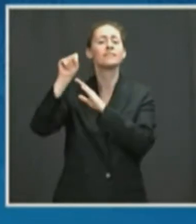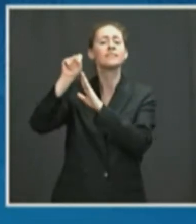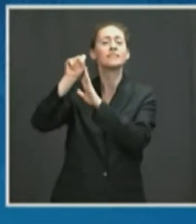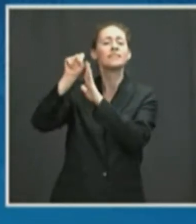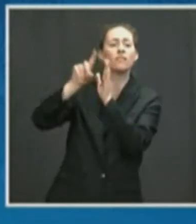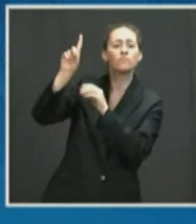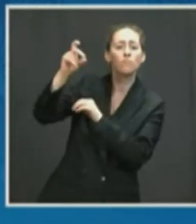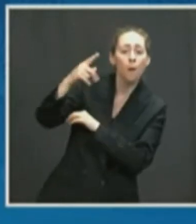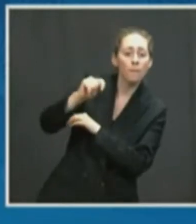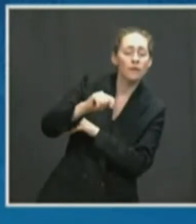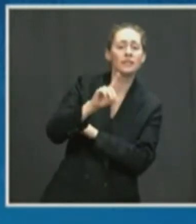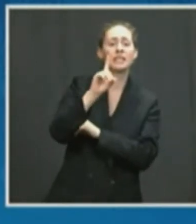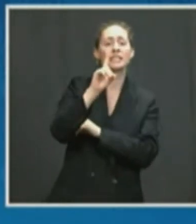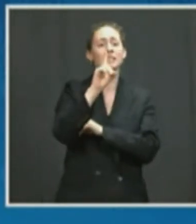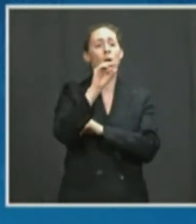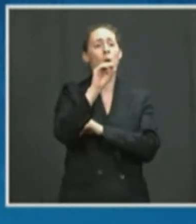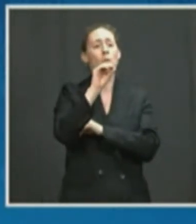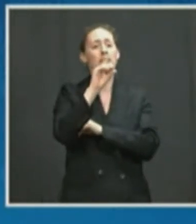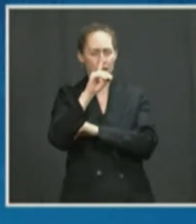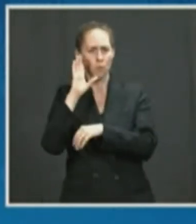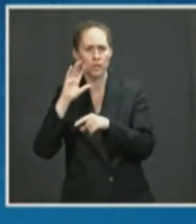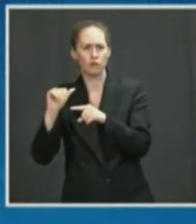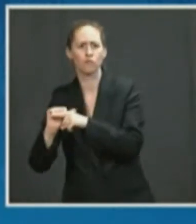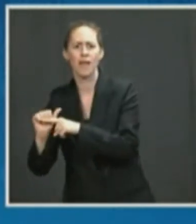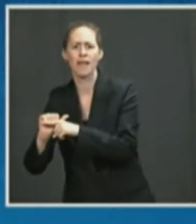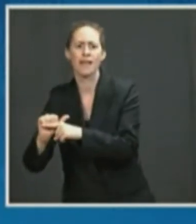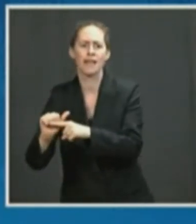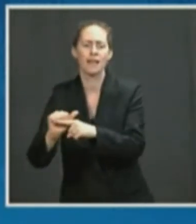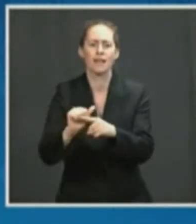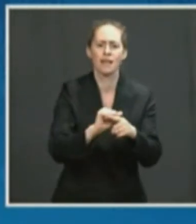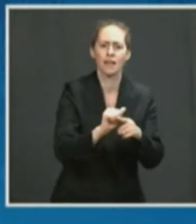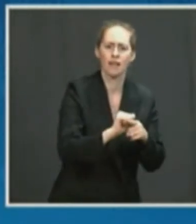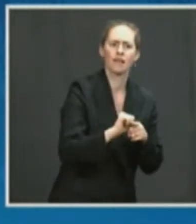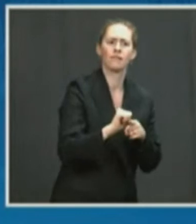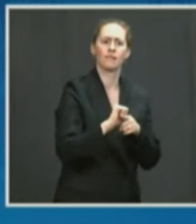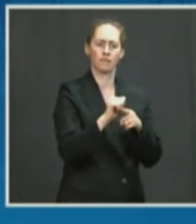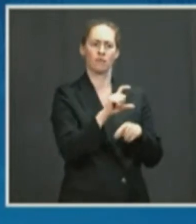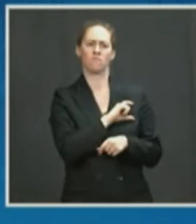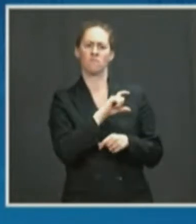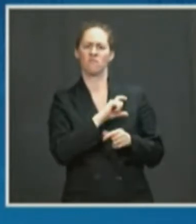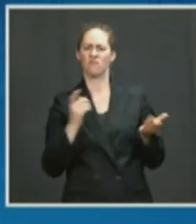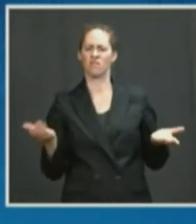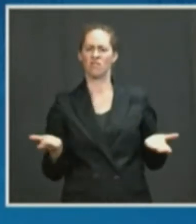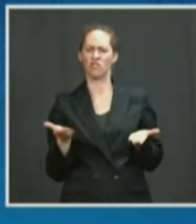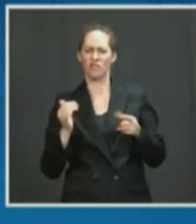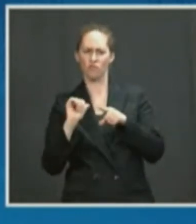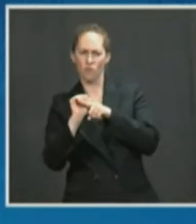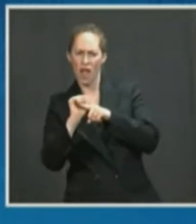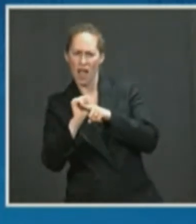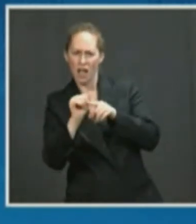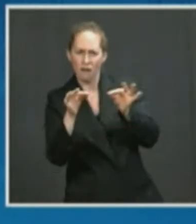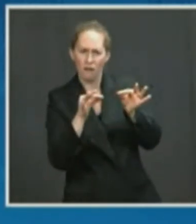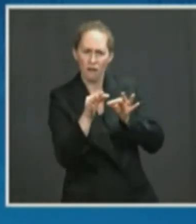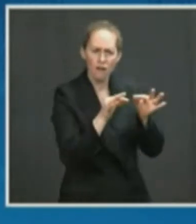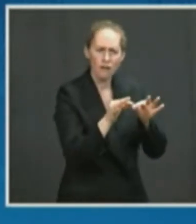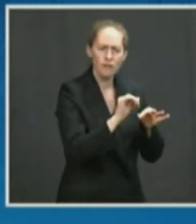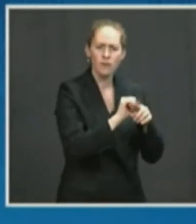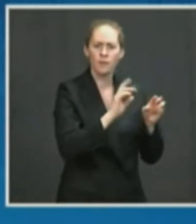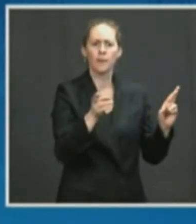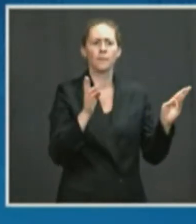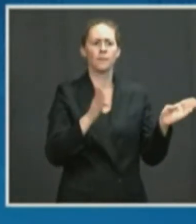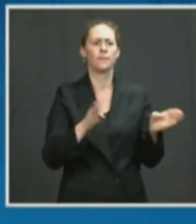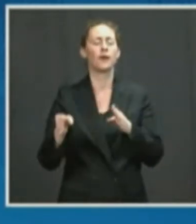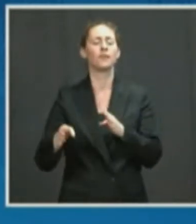law enforcement to conduct their own. Our task force will support Guatemalan prosecutors,